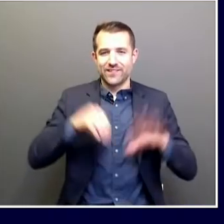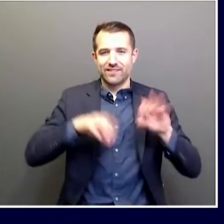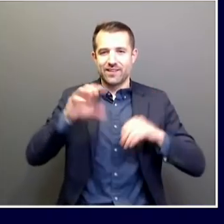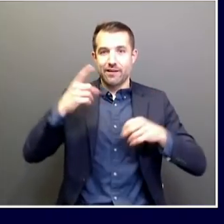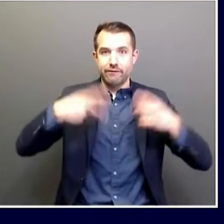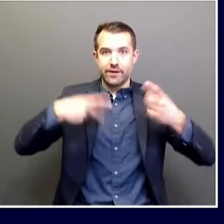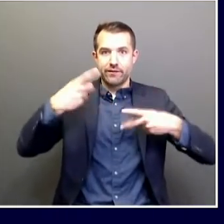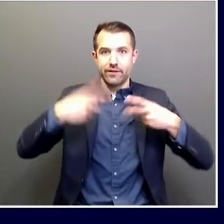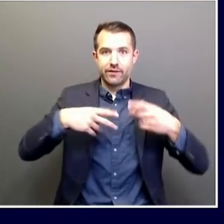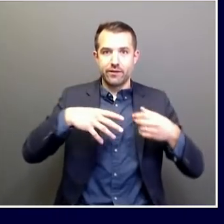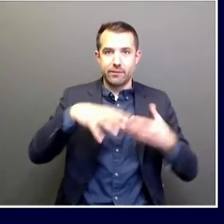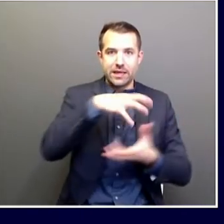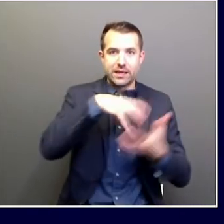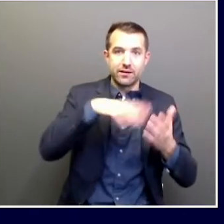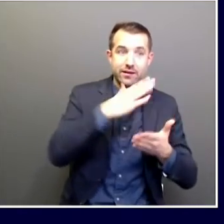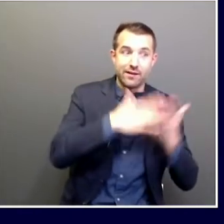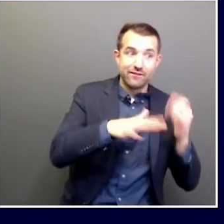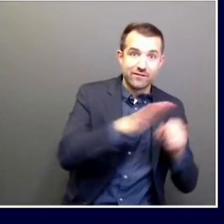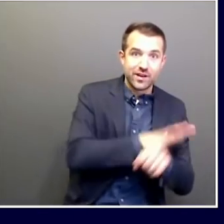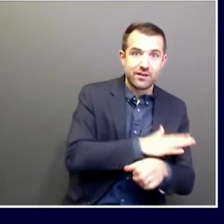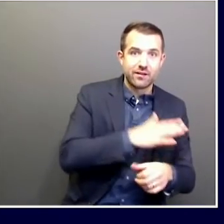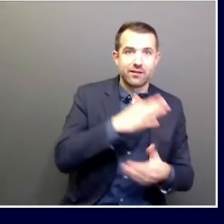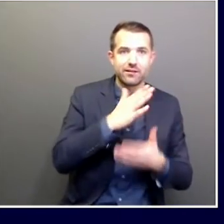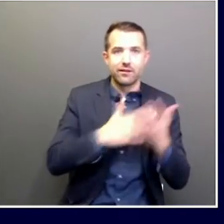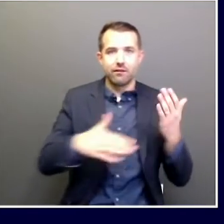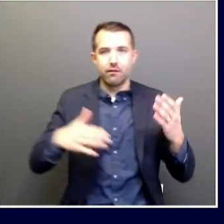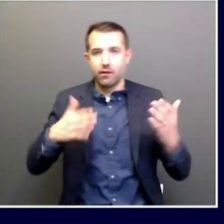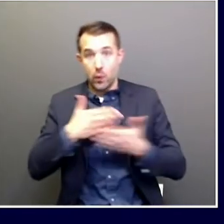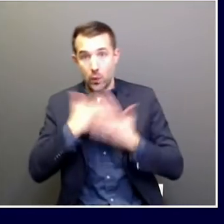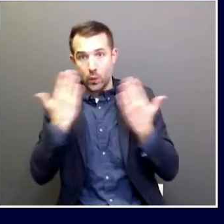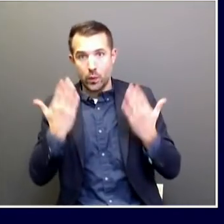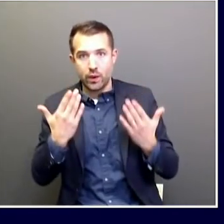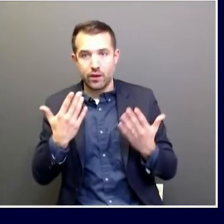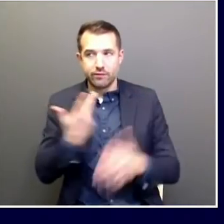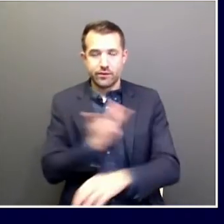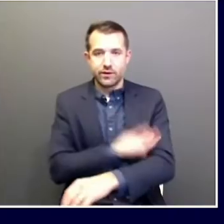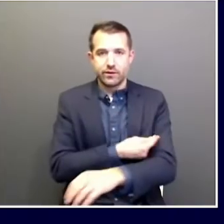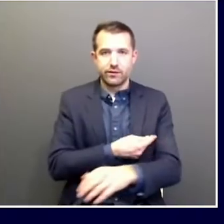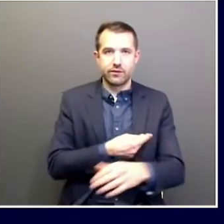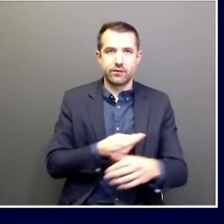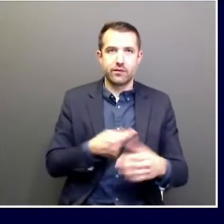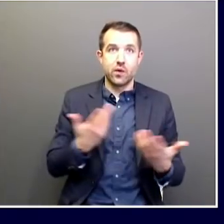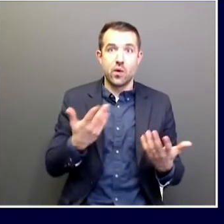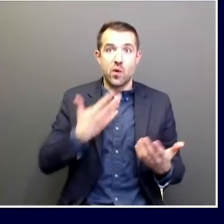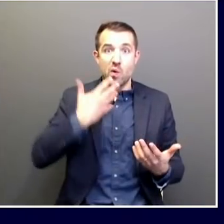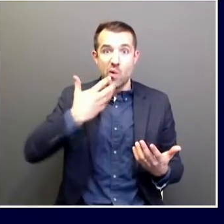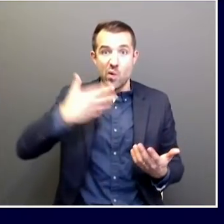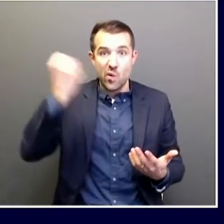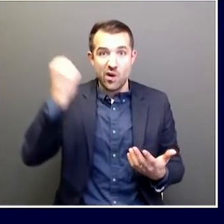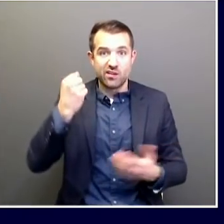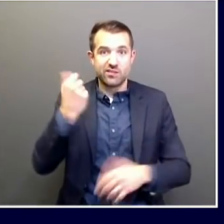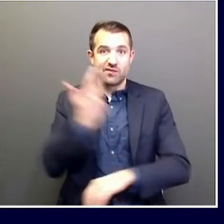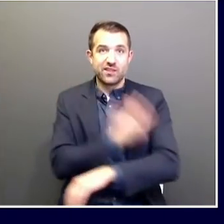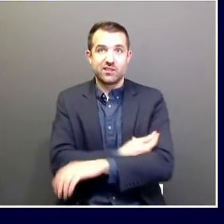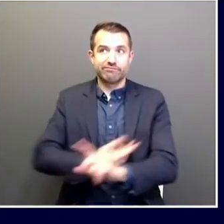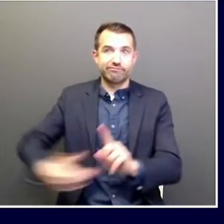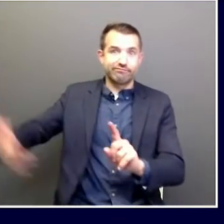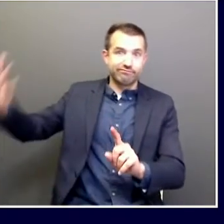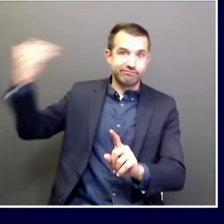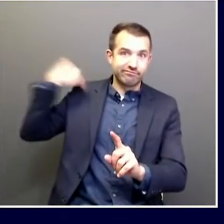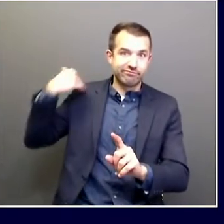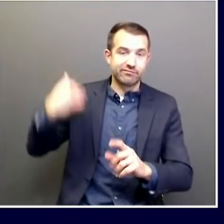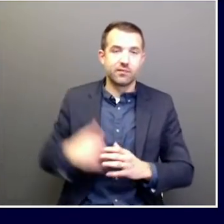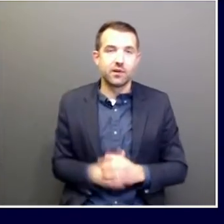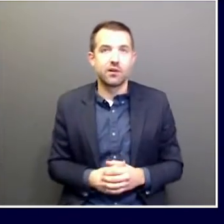fully vaccinated, some individuals who may be older, who got their shots months ago, and some individuals, some kids who were too young to be